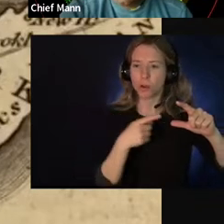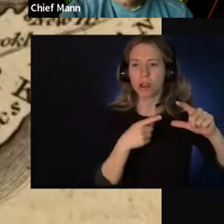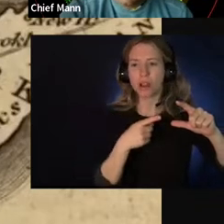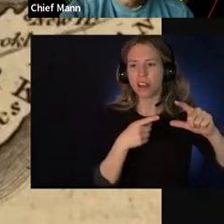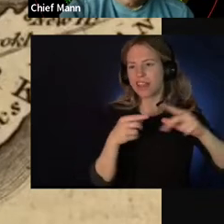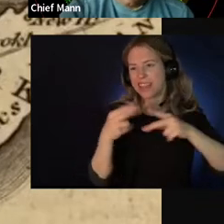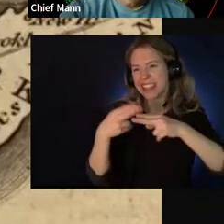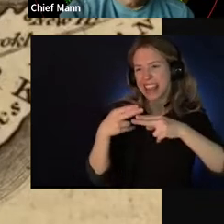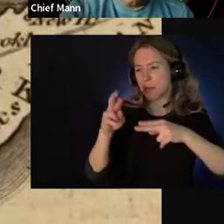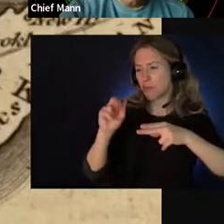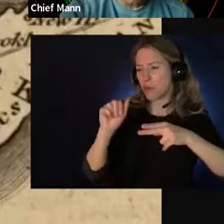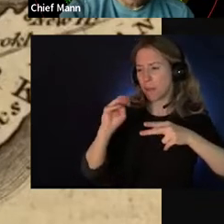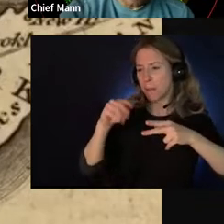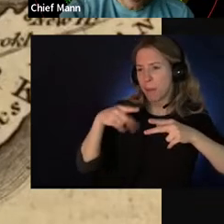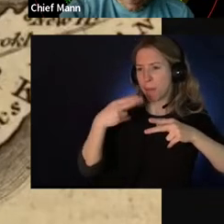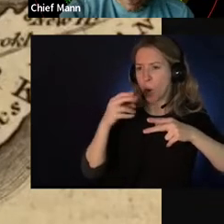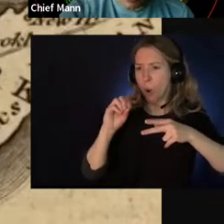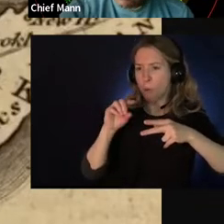book